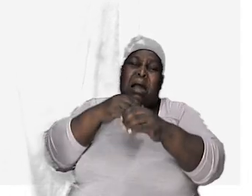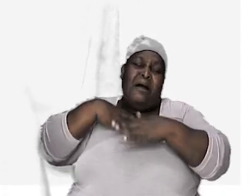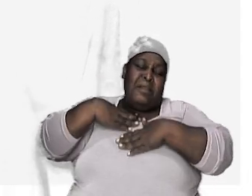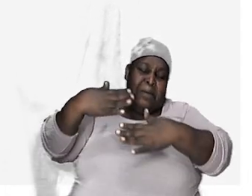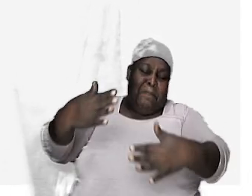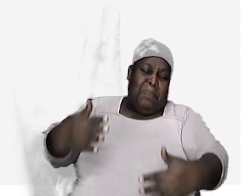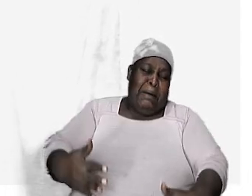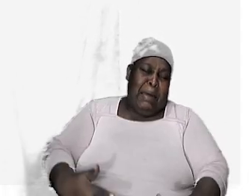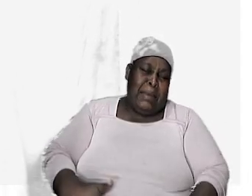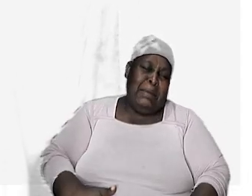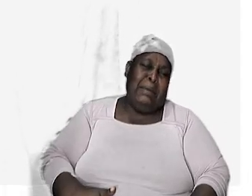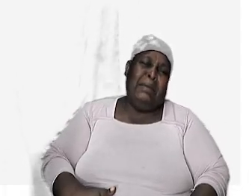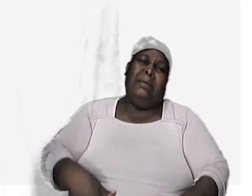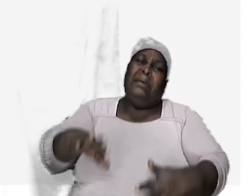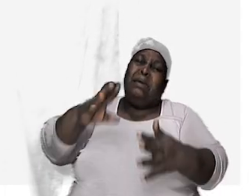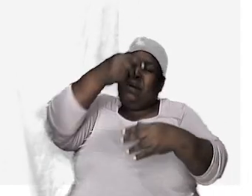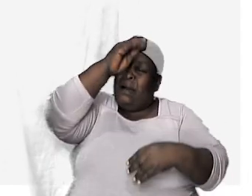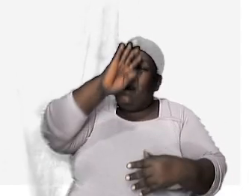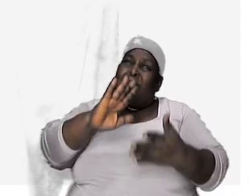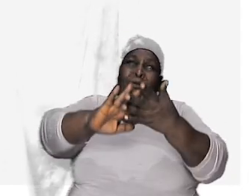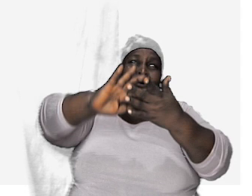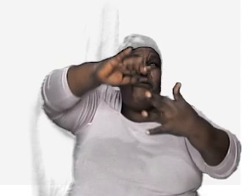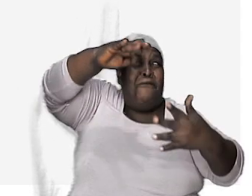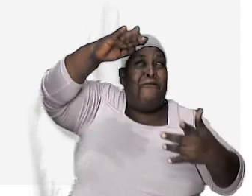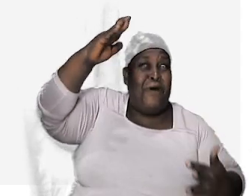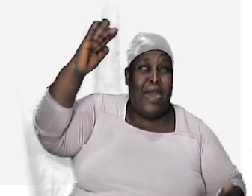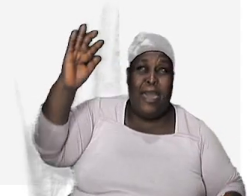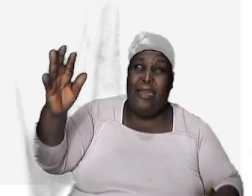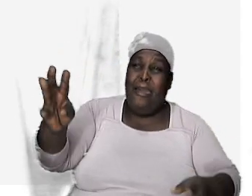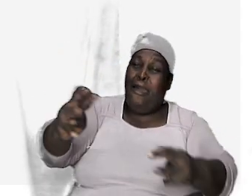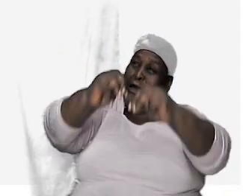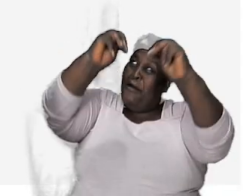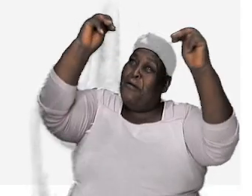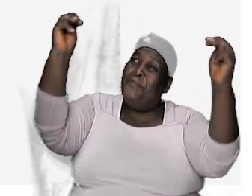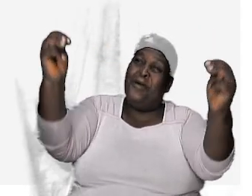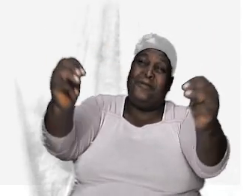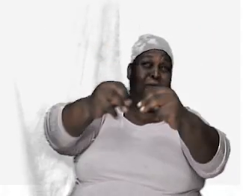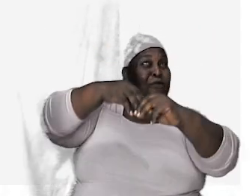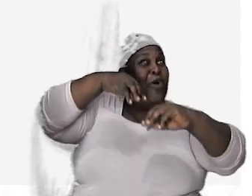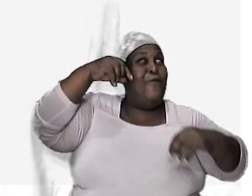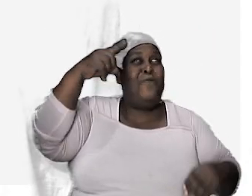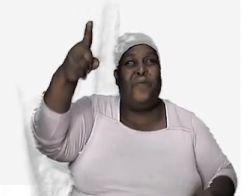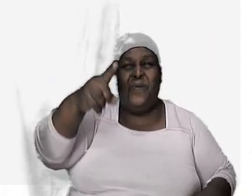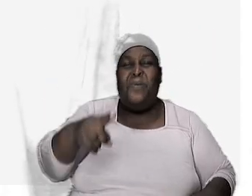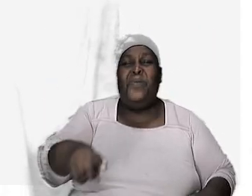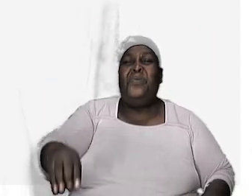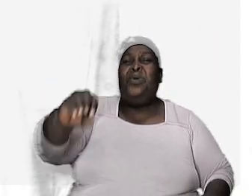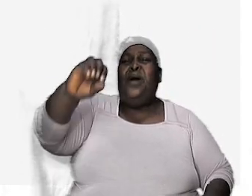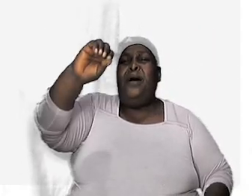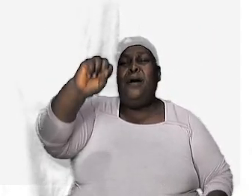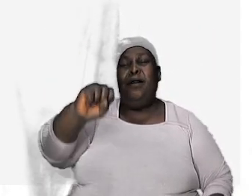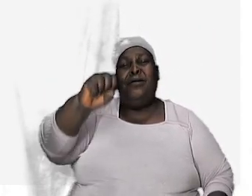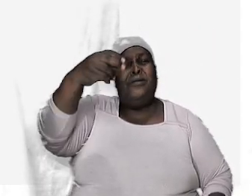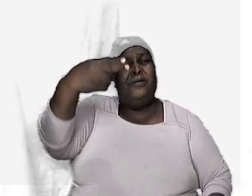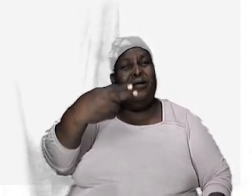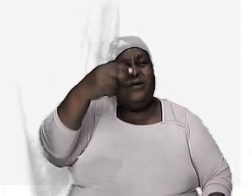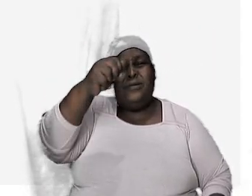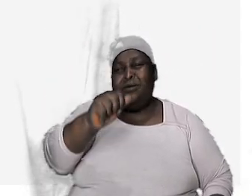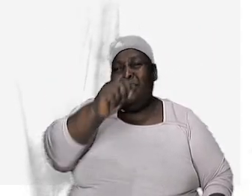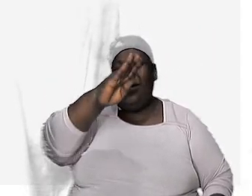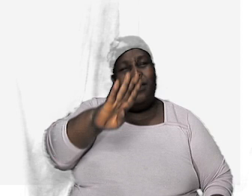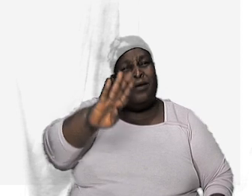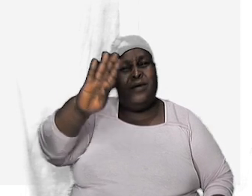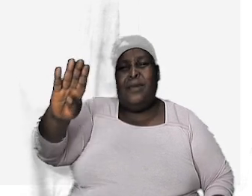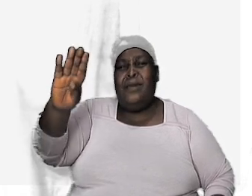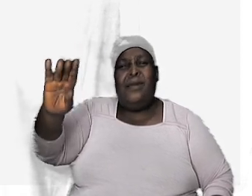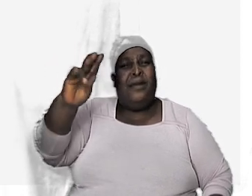God. When you say, God, we glorify you, or God, we magnify you, you are Shabbatting God. Amen. If you're shouting